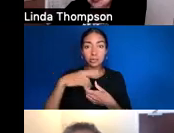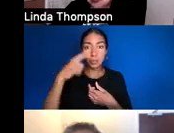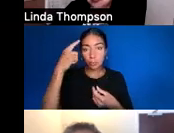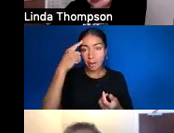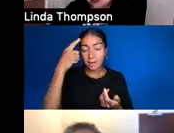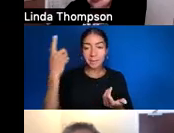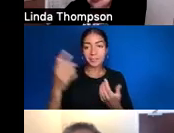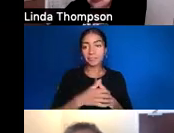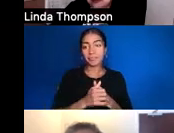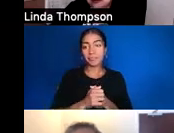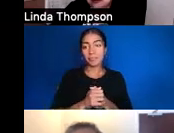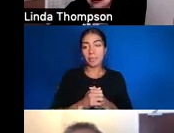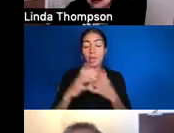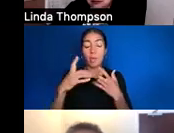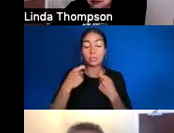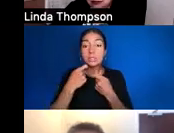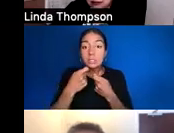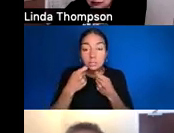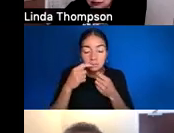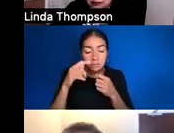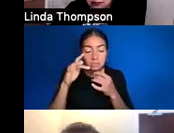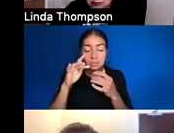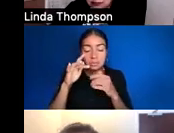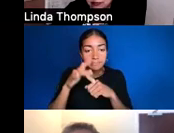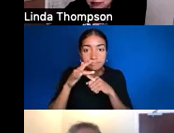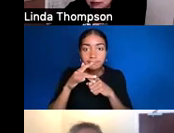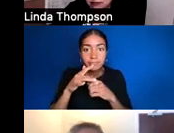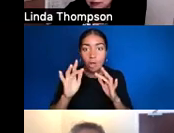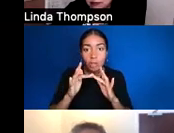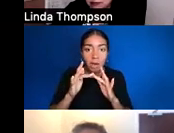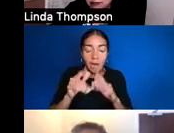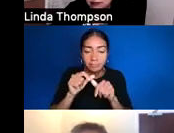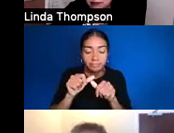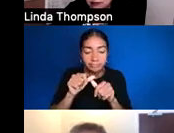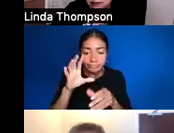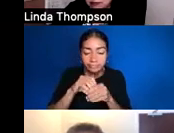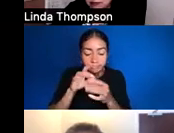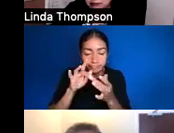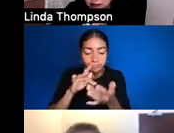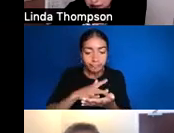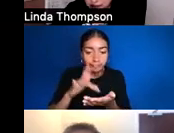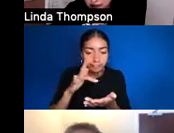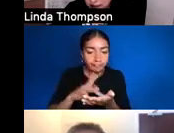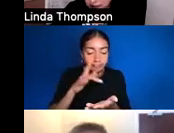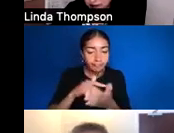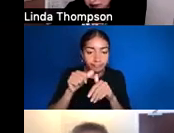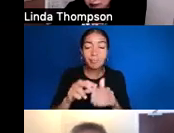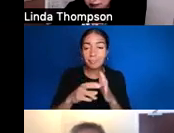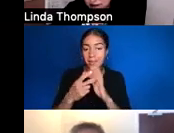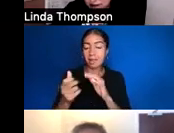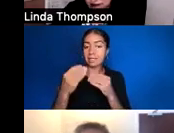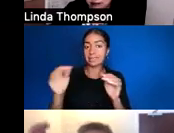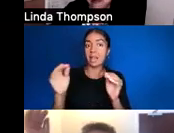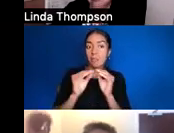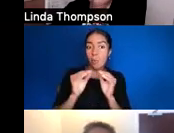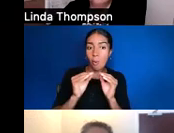to stay online more often so they can sell you more stuff. TV shows are just like that. Pornography is just